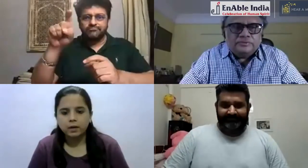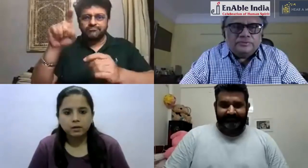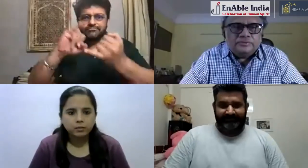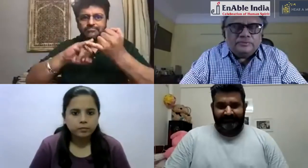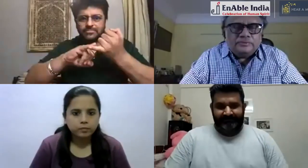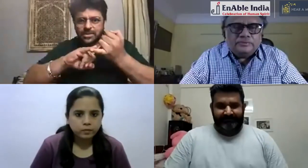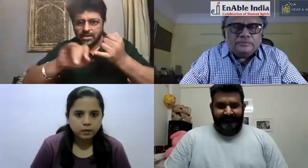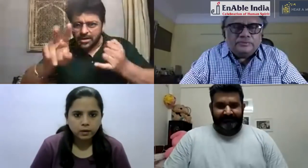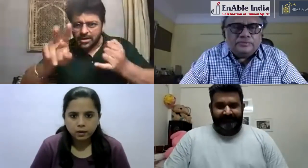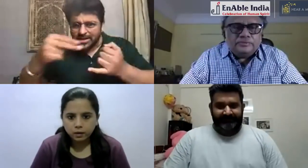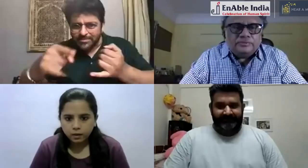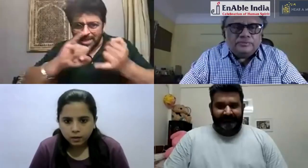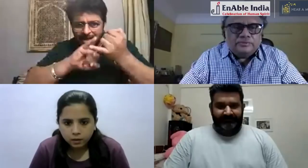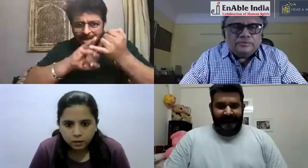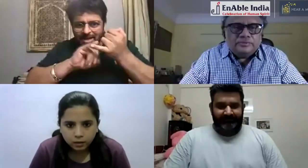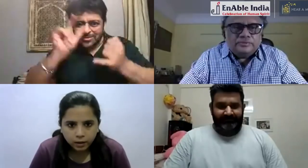Charu, yeah.